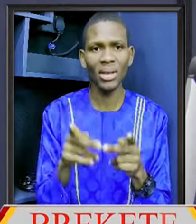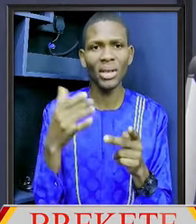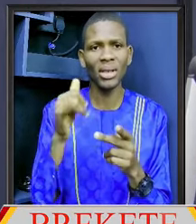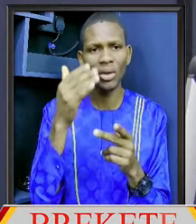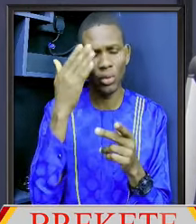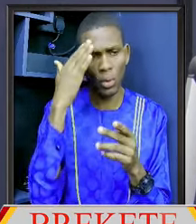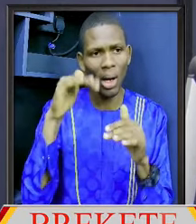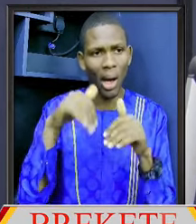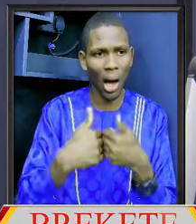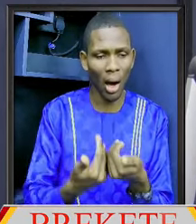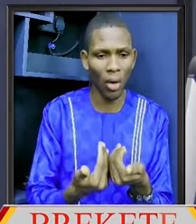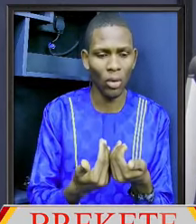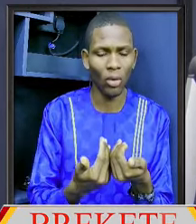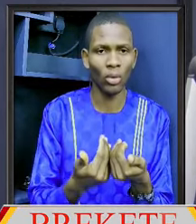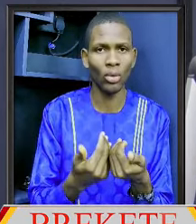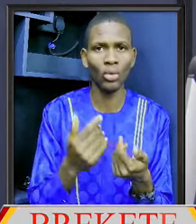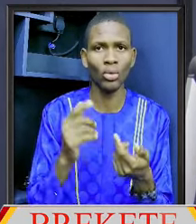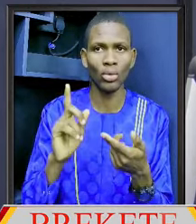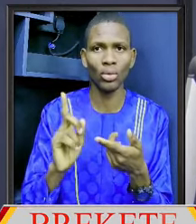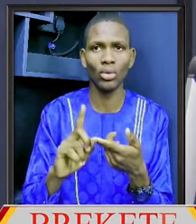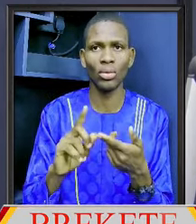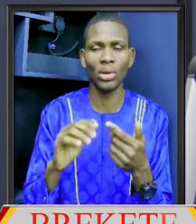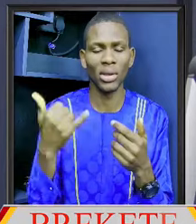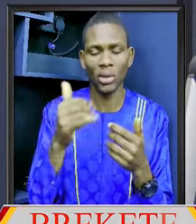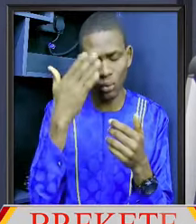They have taken their time to understudy us.